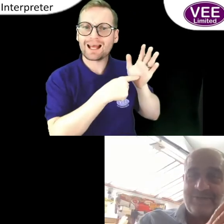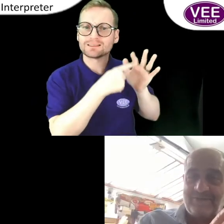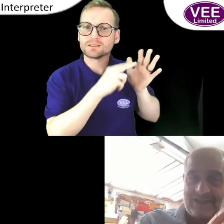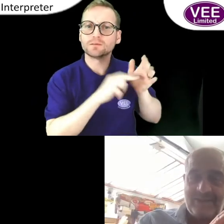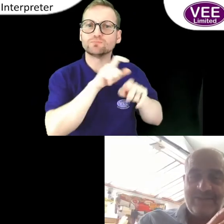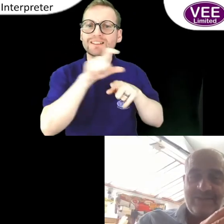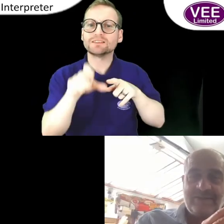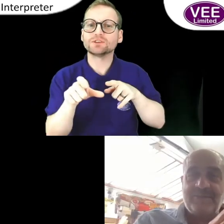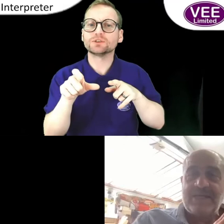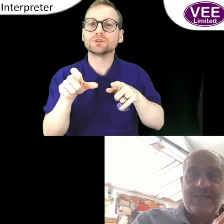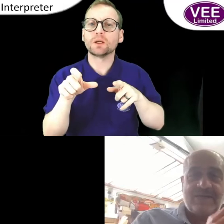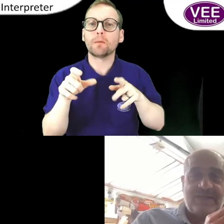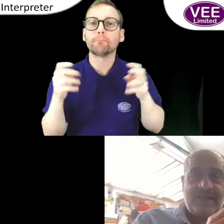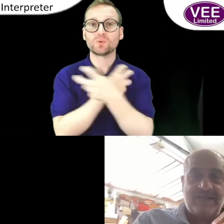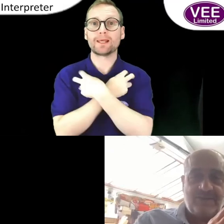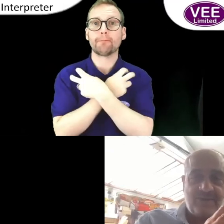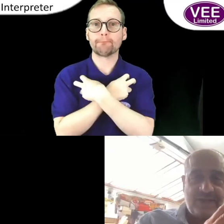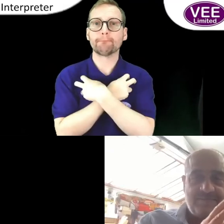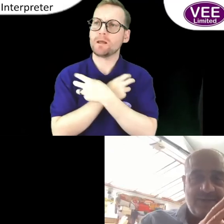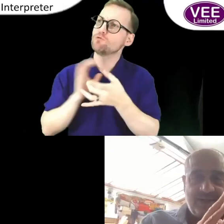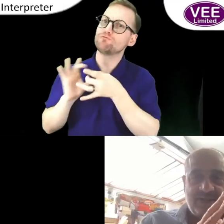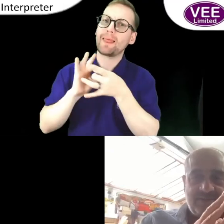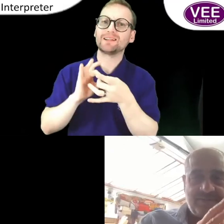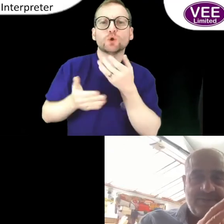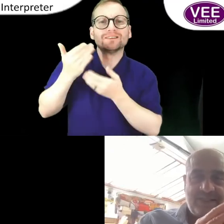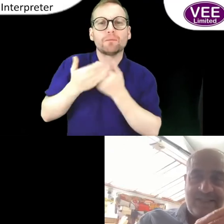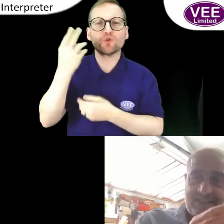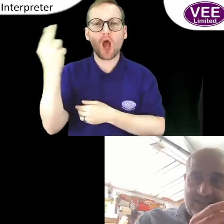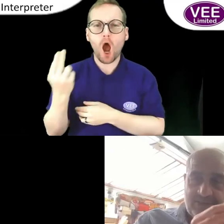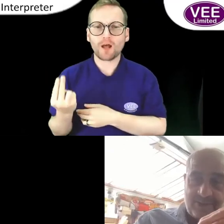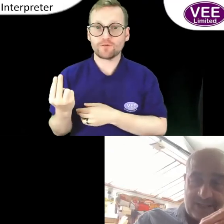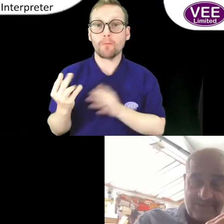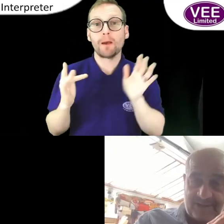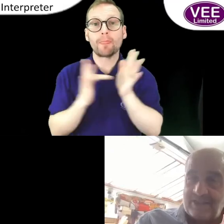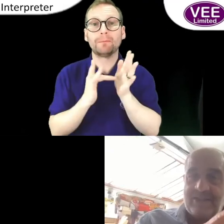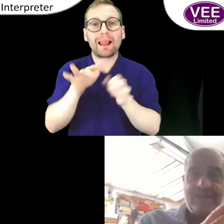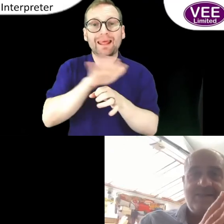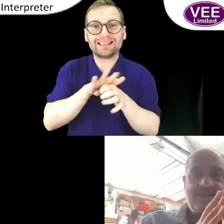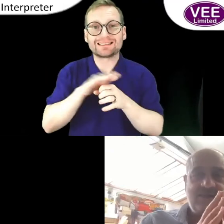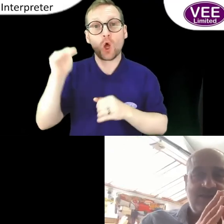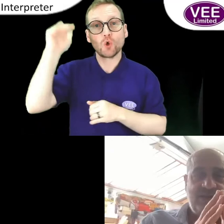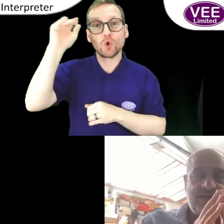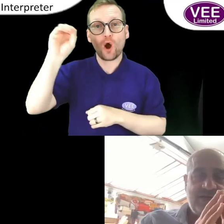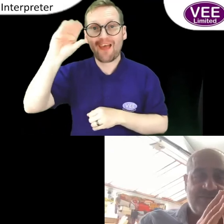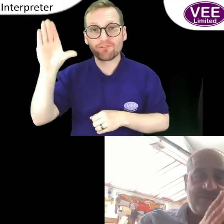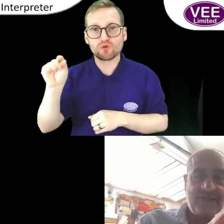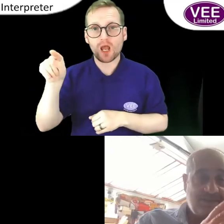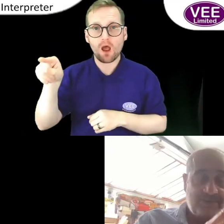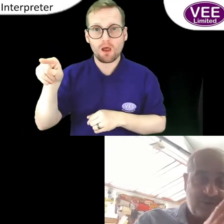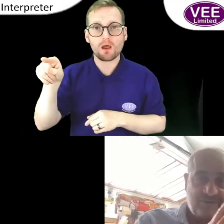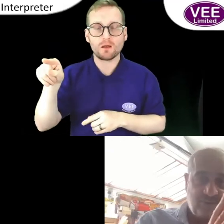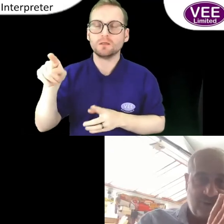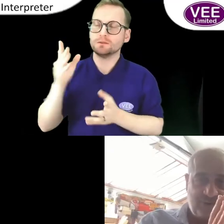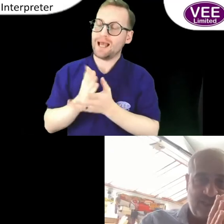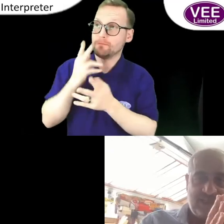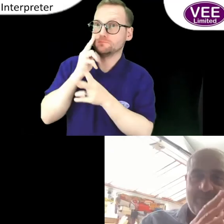part of reflection relating to contemporary art from the Middle East and North Africa. And it is actually, I am